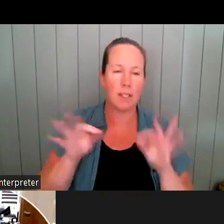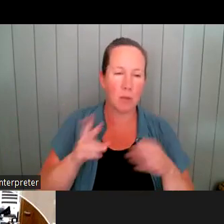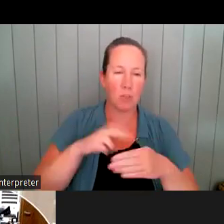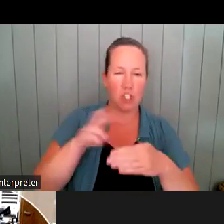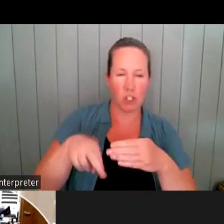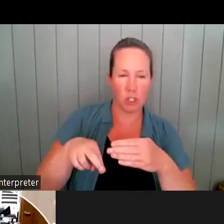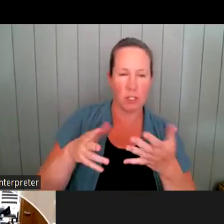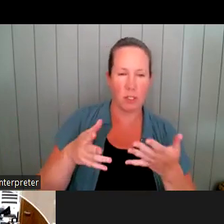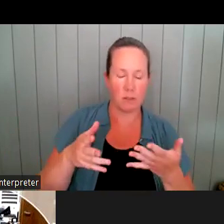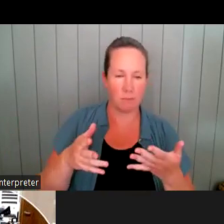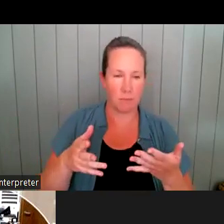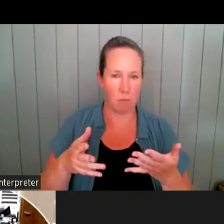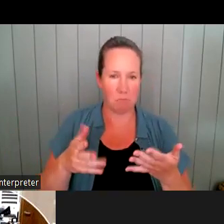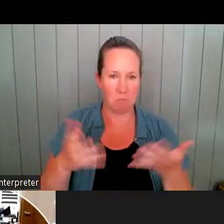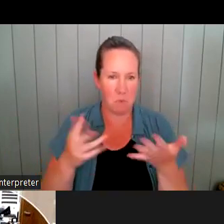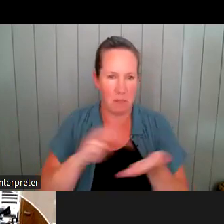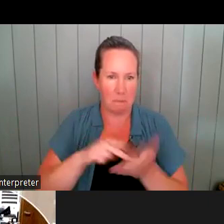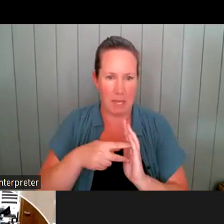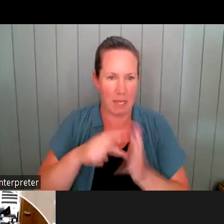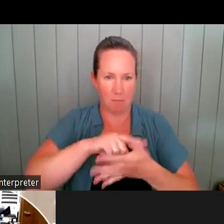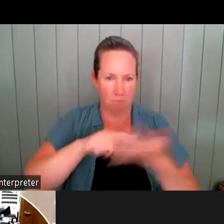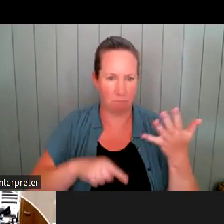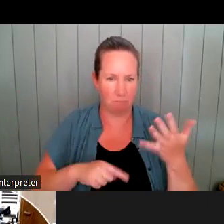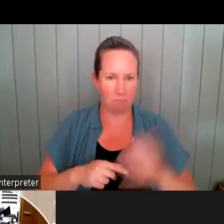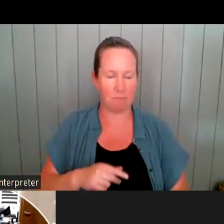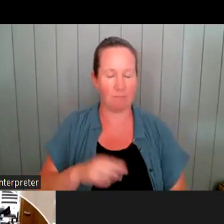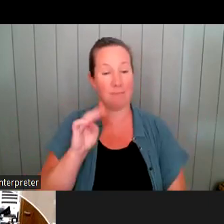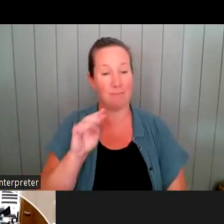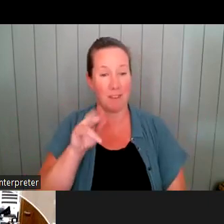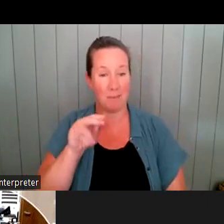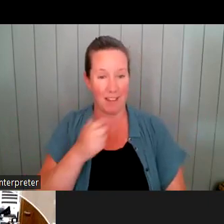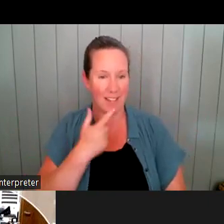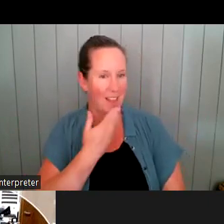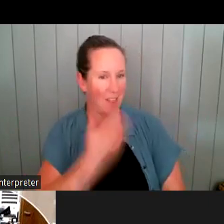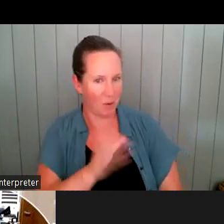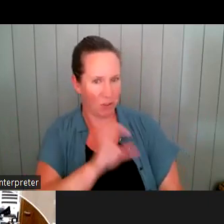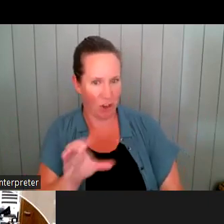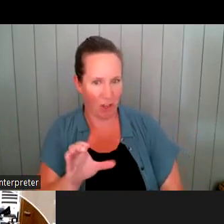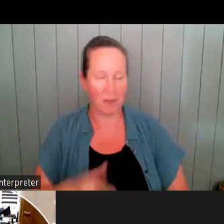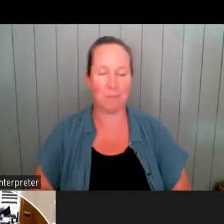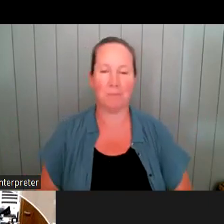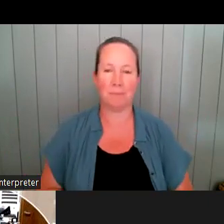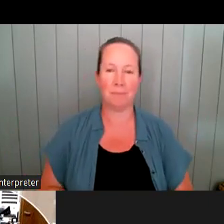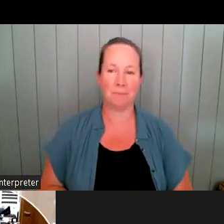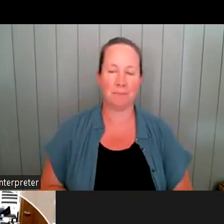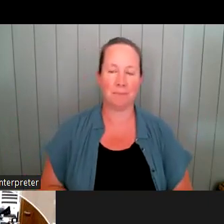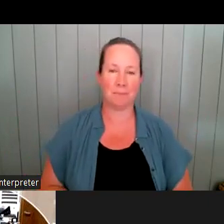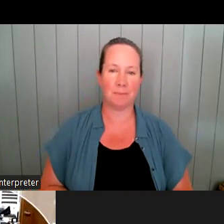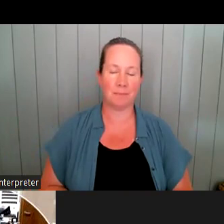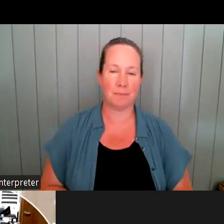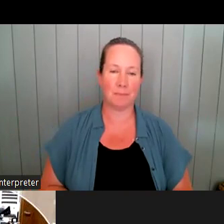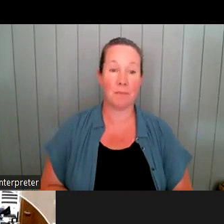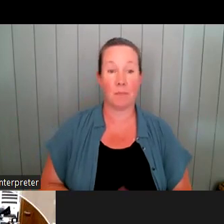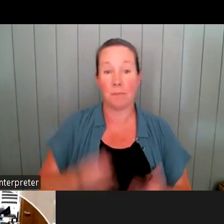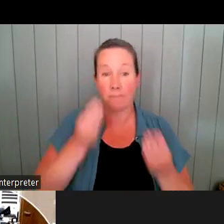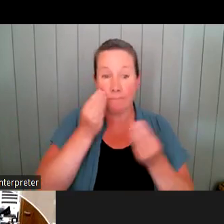us understand what they mean. Thank you, Cheryl. Sure. Uh, and you know, when you get your